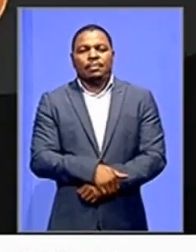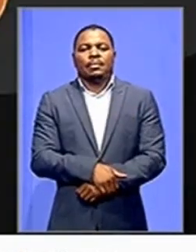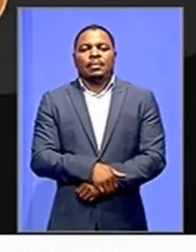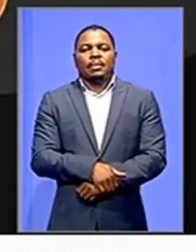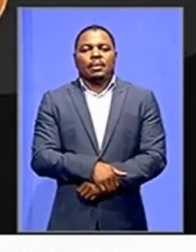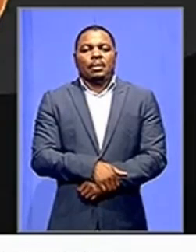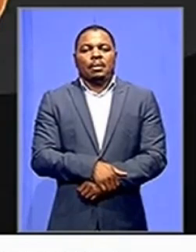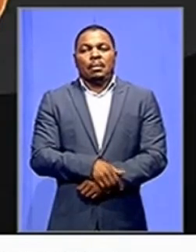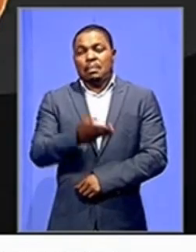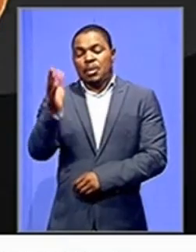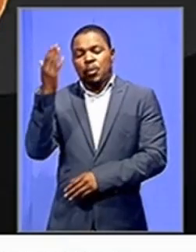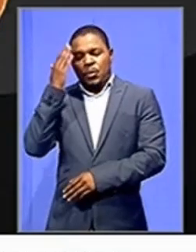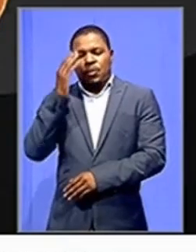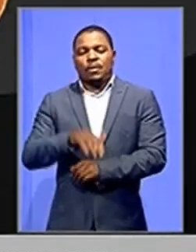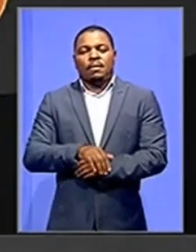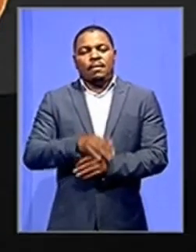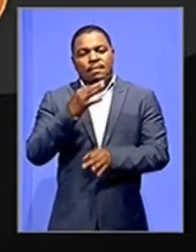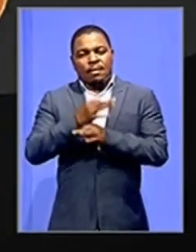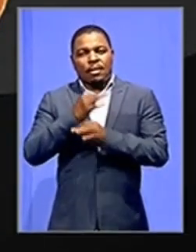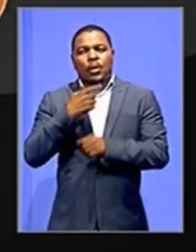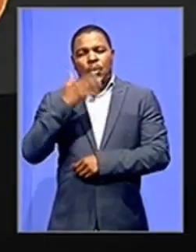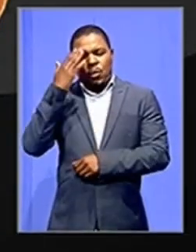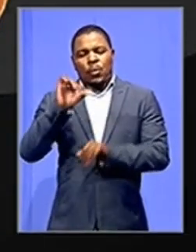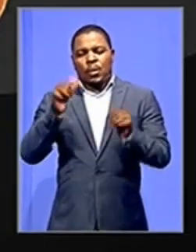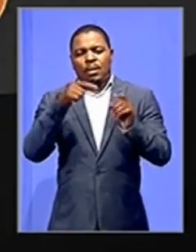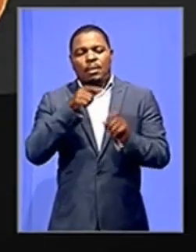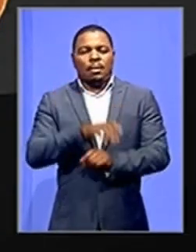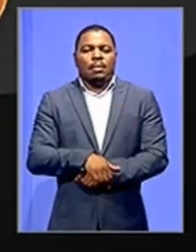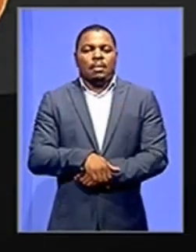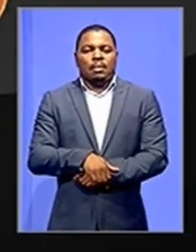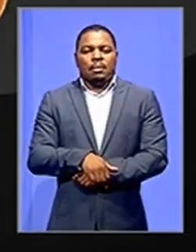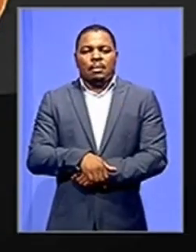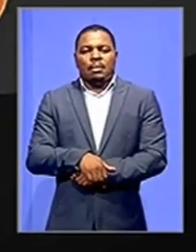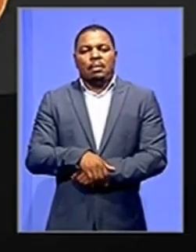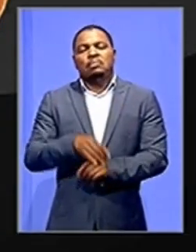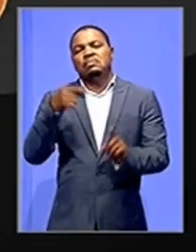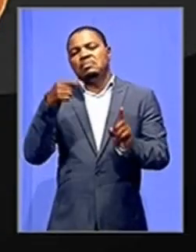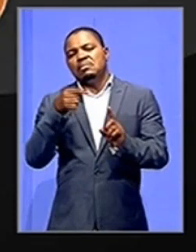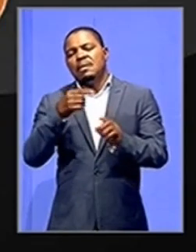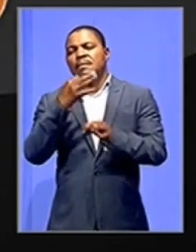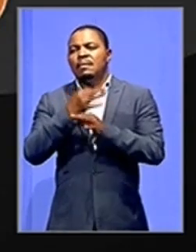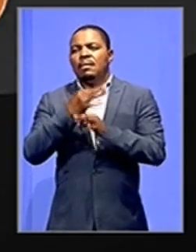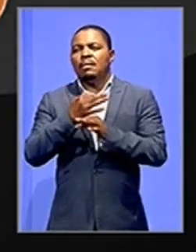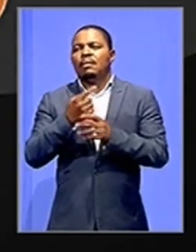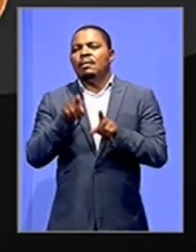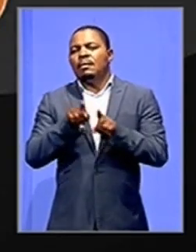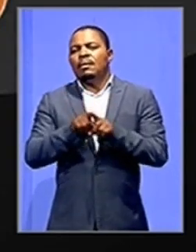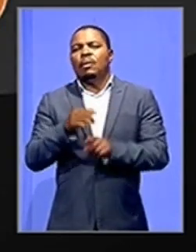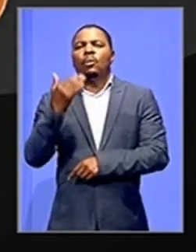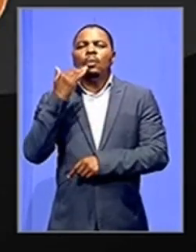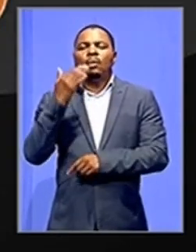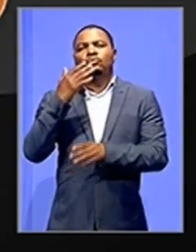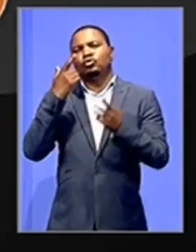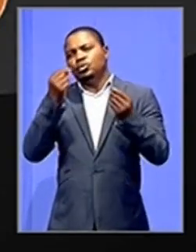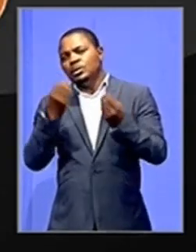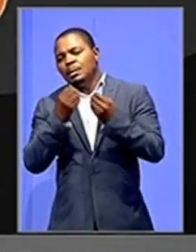hae. Ba ne ba tswa ntate le ba le monna le ntse le le monna le